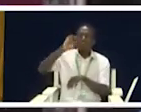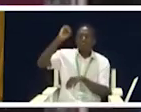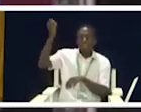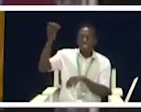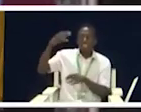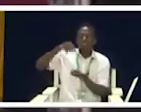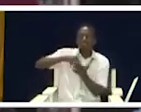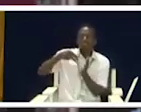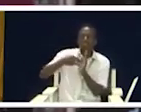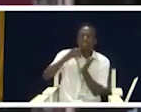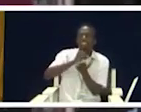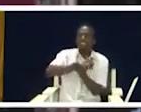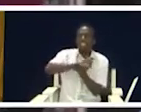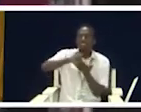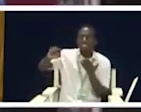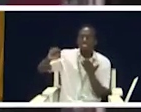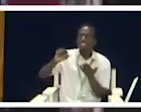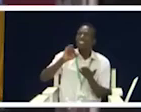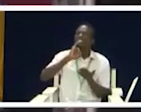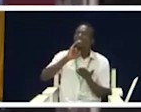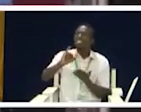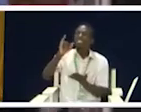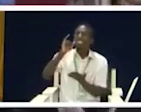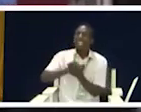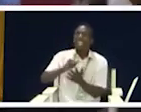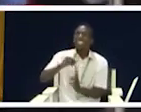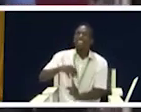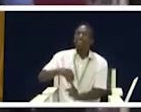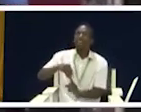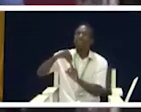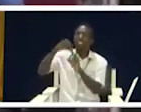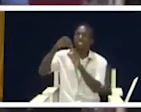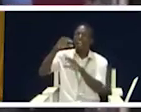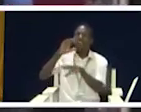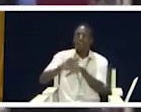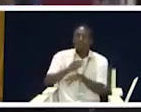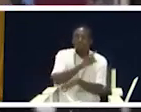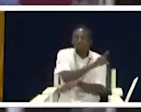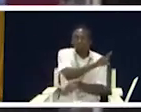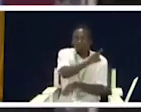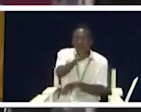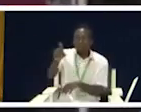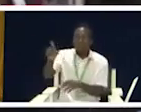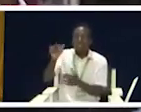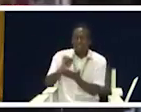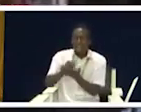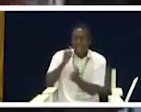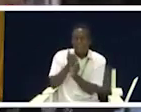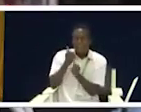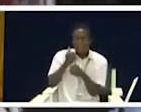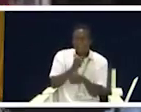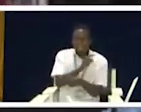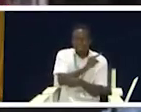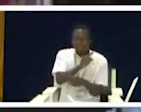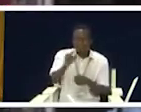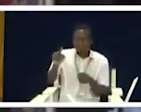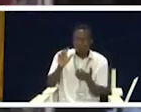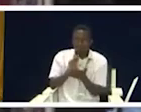we mean? Sanctification is that special effect upon a believer that makes him live a holy